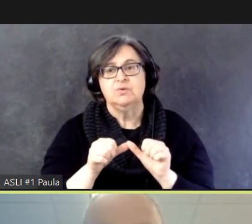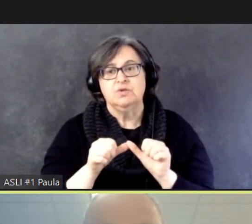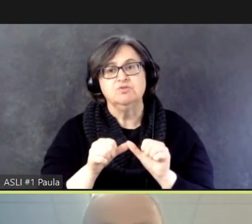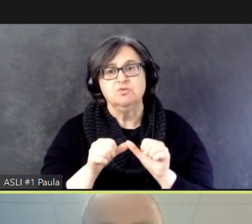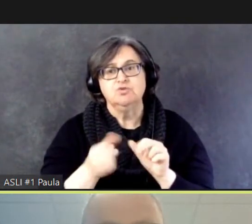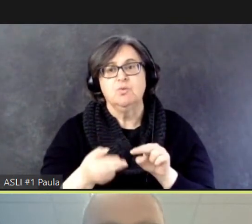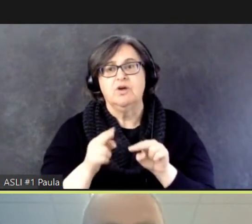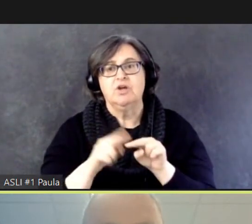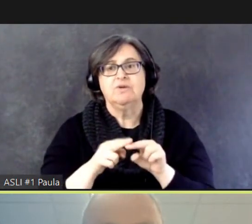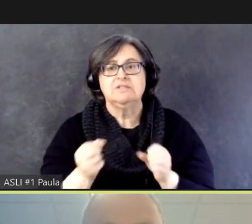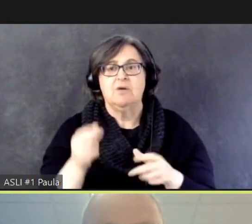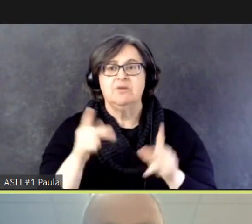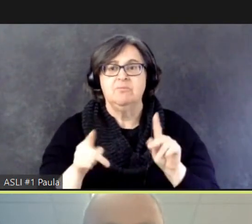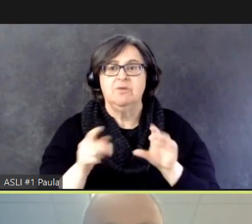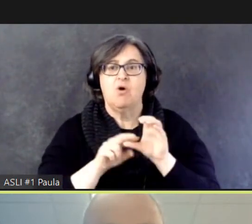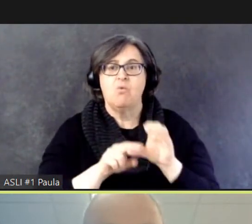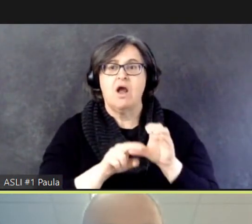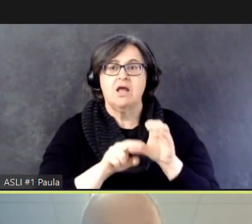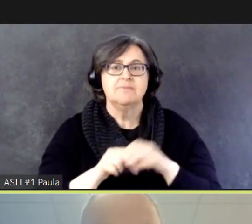ridership.